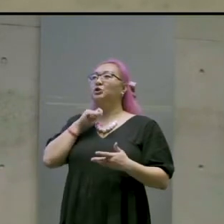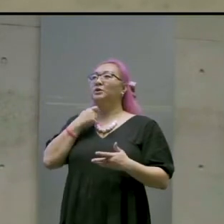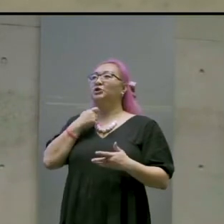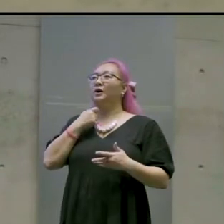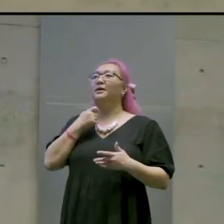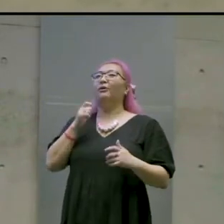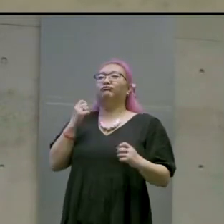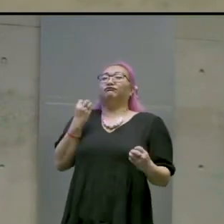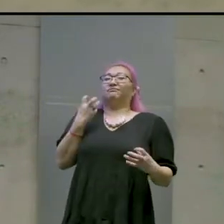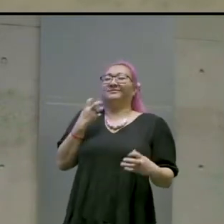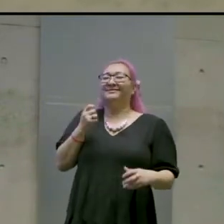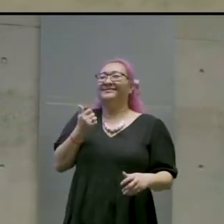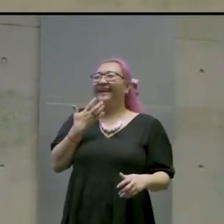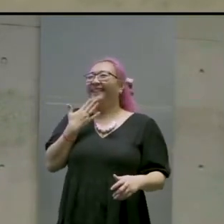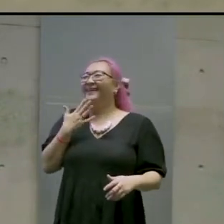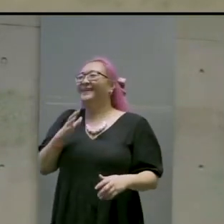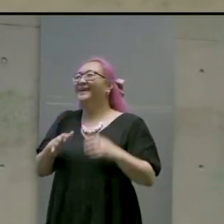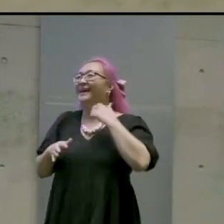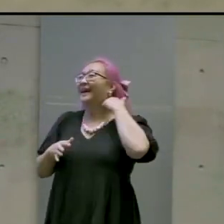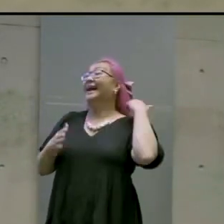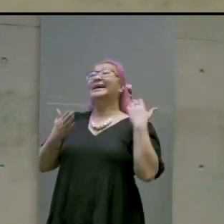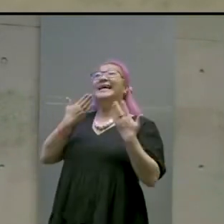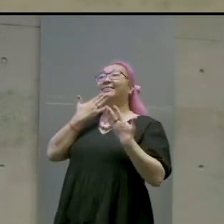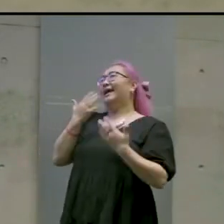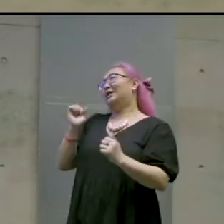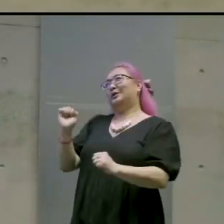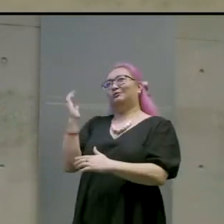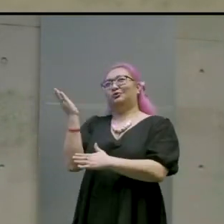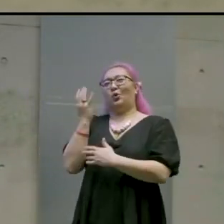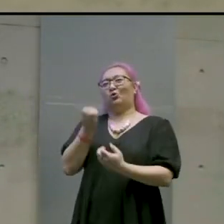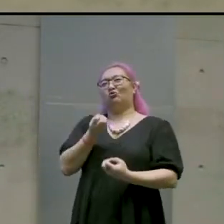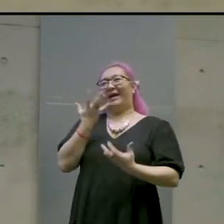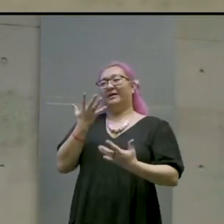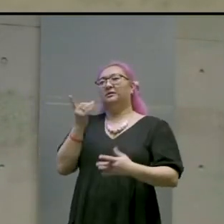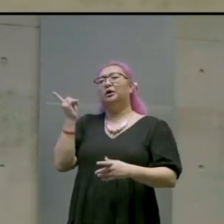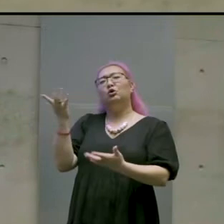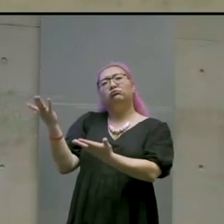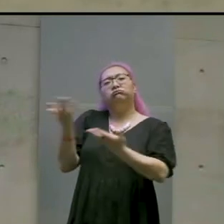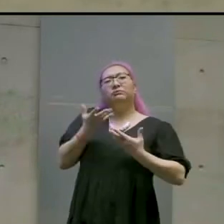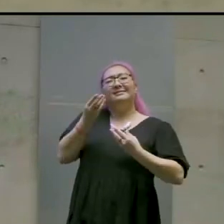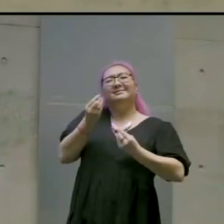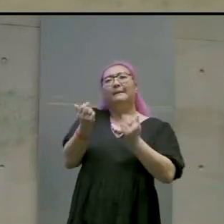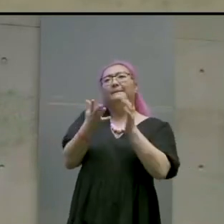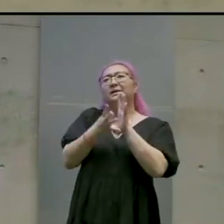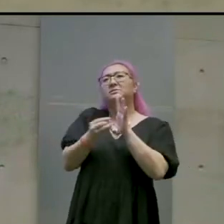Hello. Oh, yes, sorry. Thank you. It's a great talk. You had examples there with